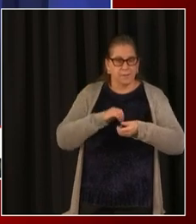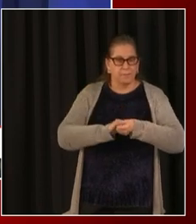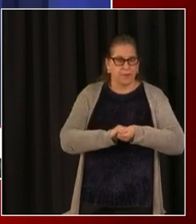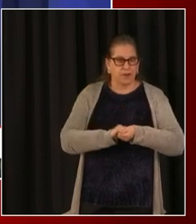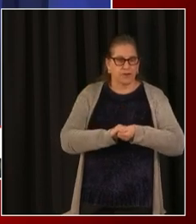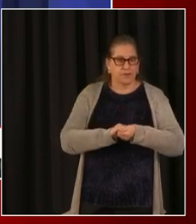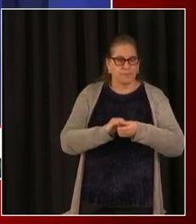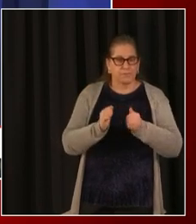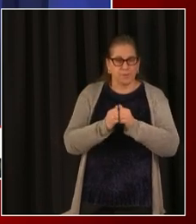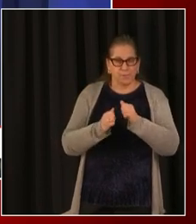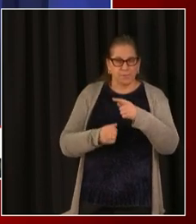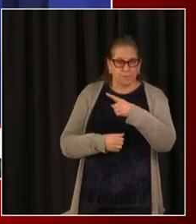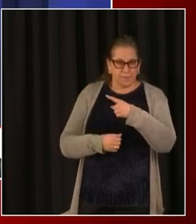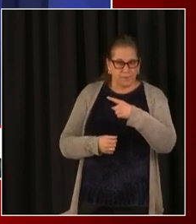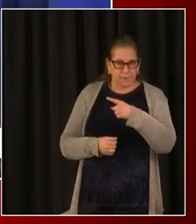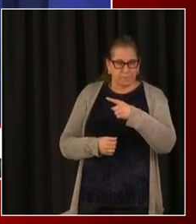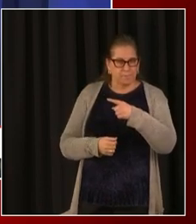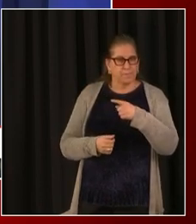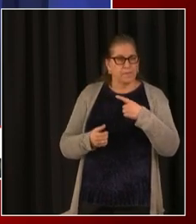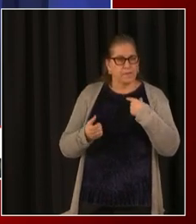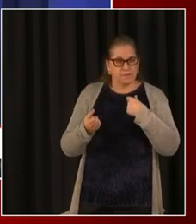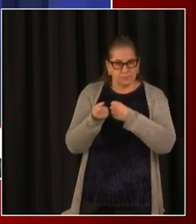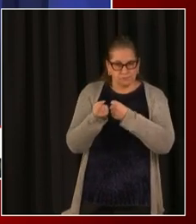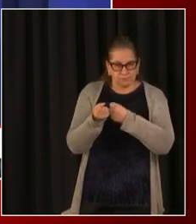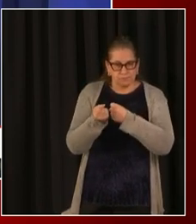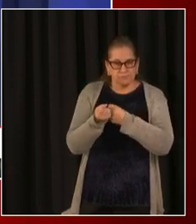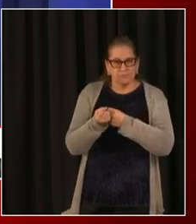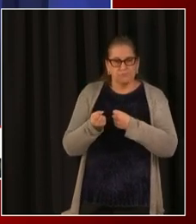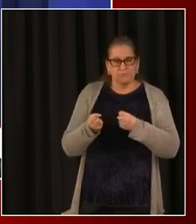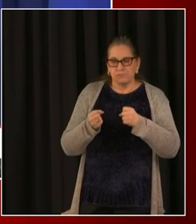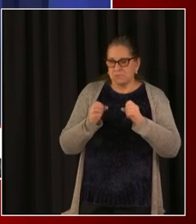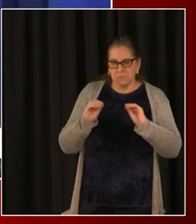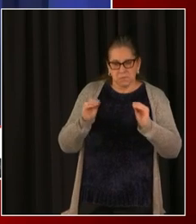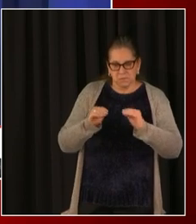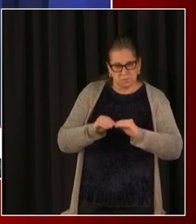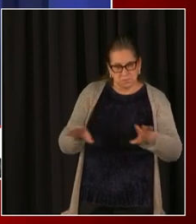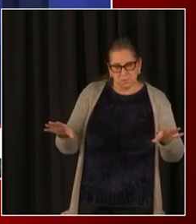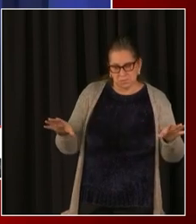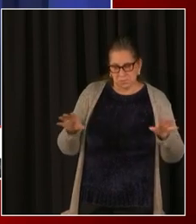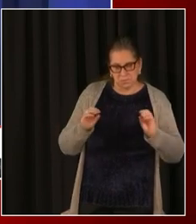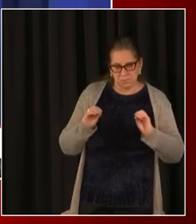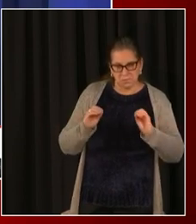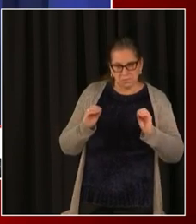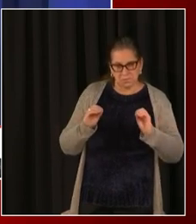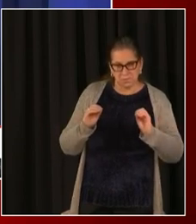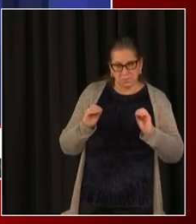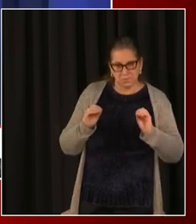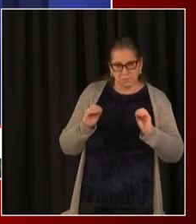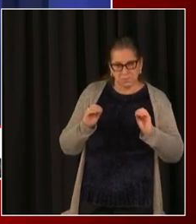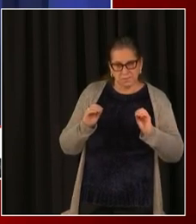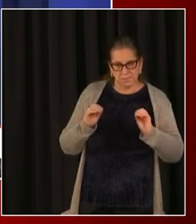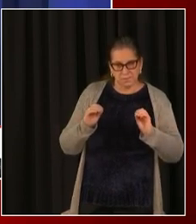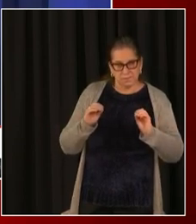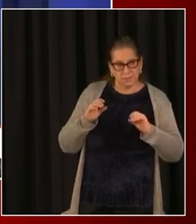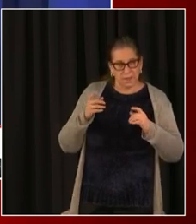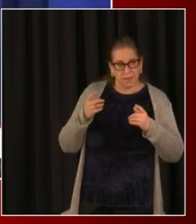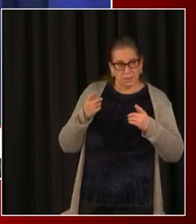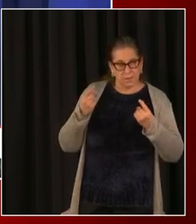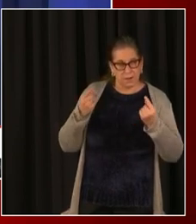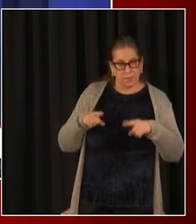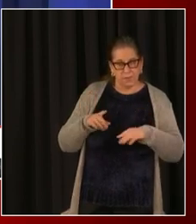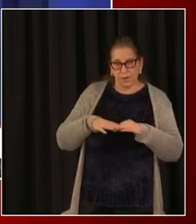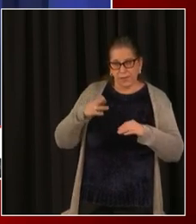allies in ensuring that there is no transmission or that anything that happens on the Hill does not